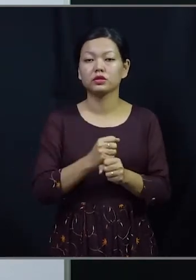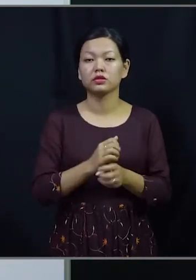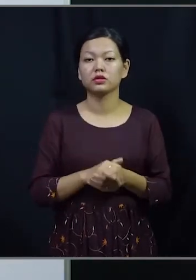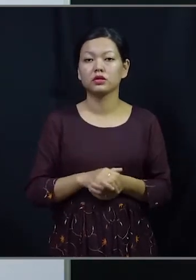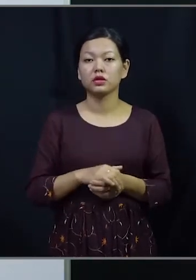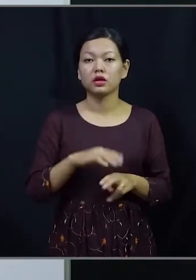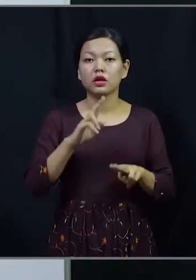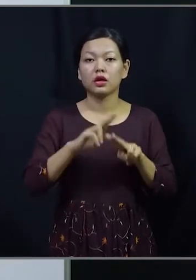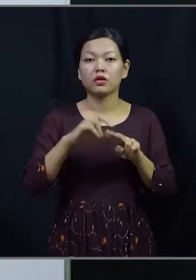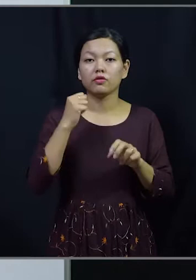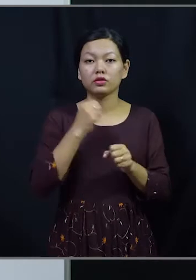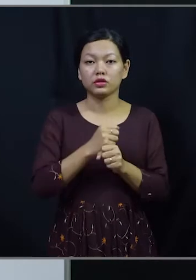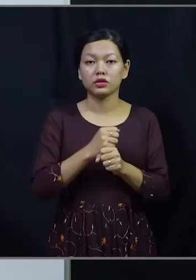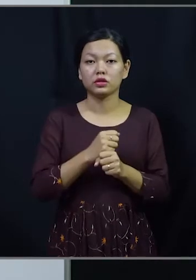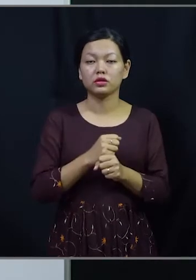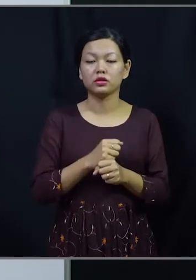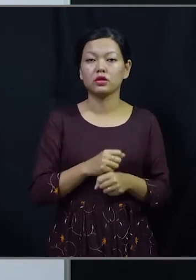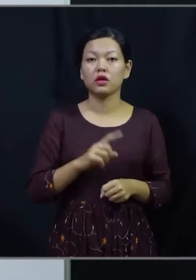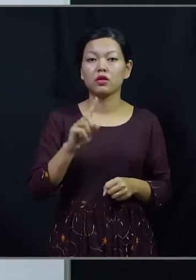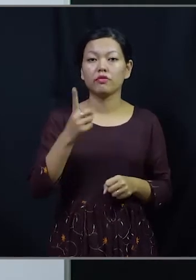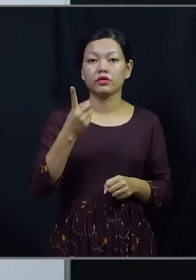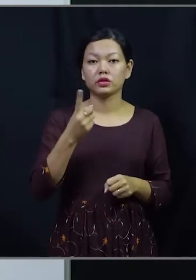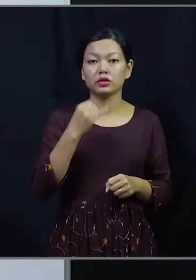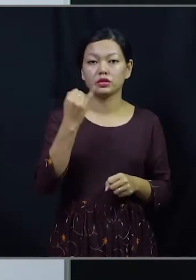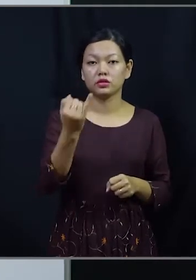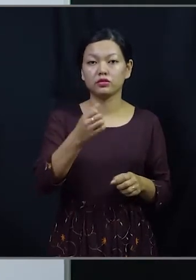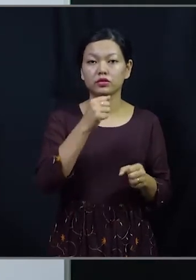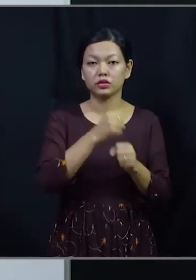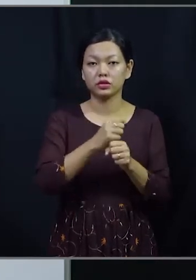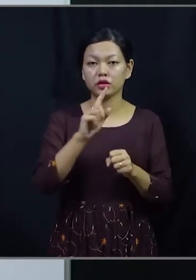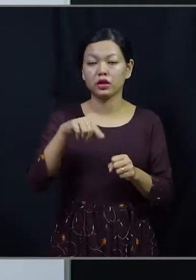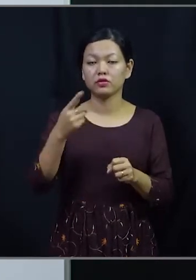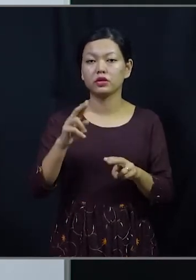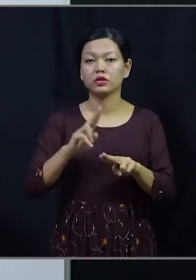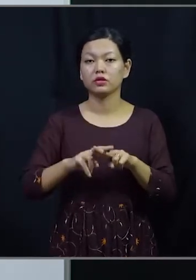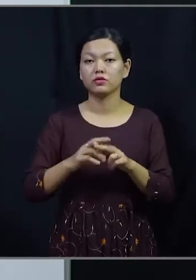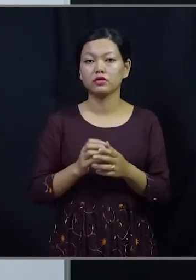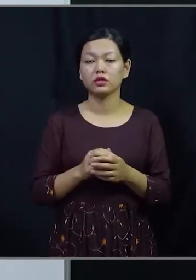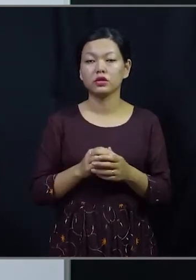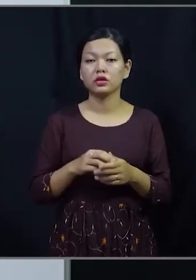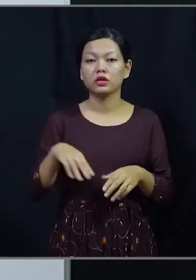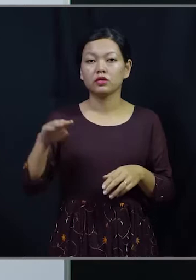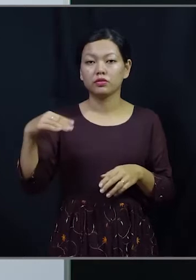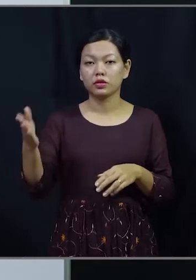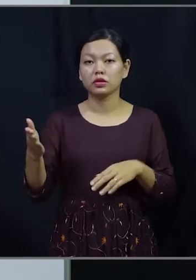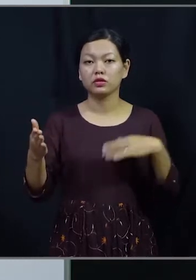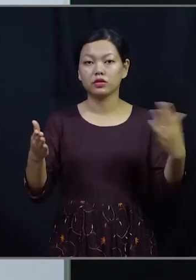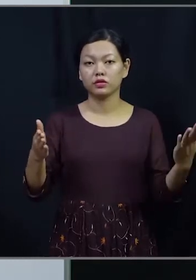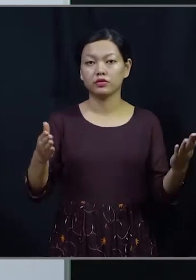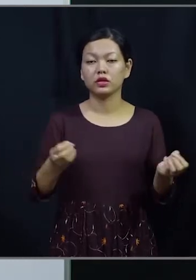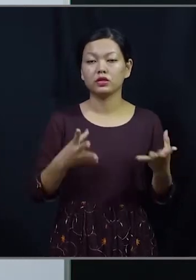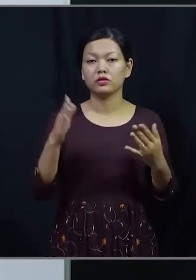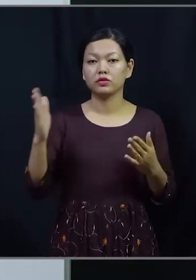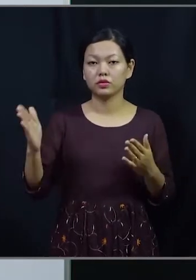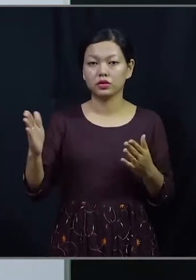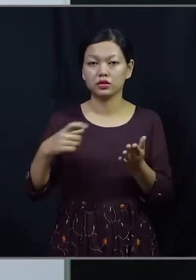f of g, we operate g first and then we go to f. Okay, from the right to left. Okay, then